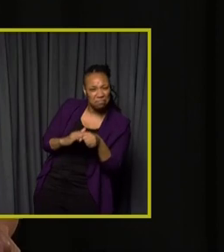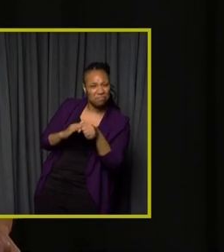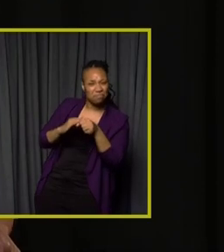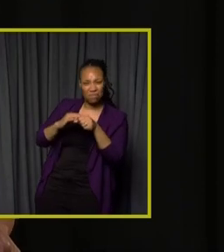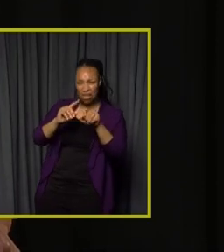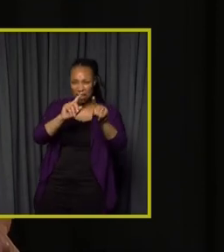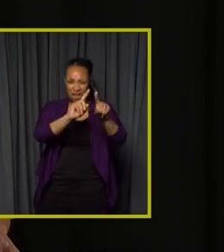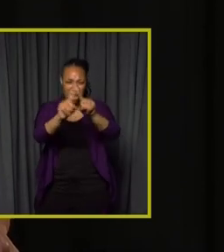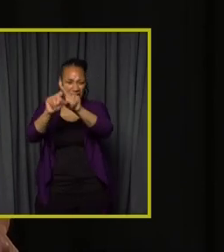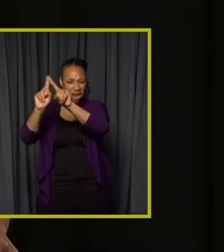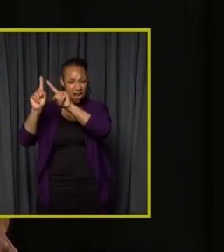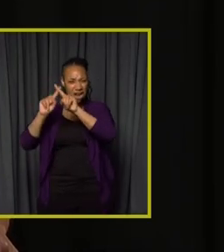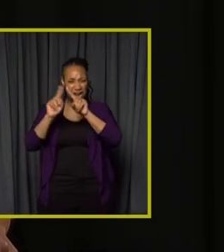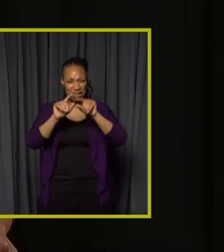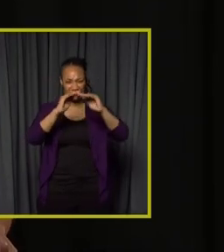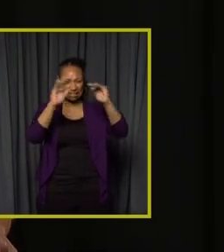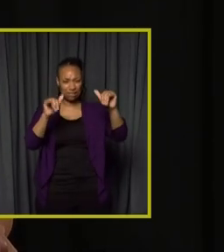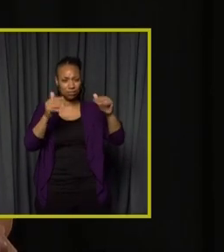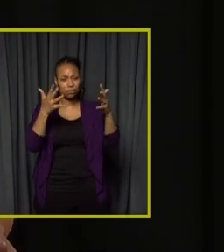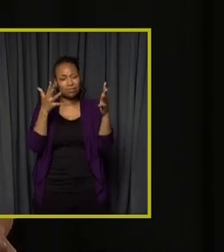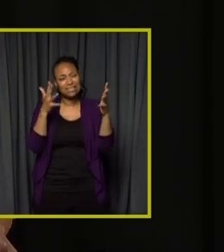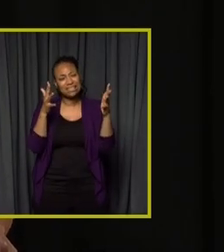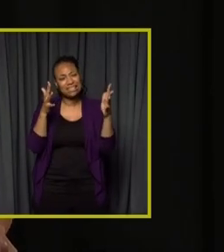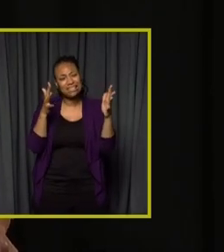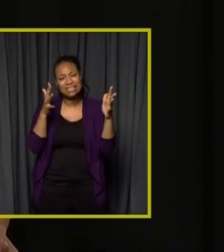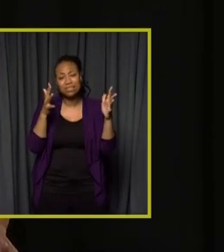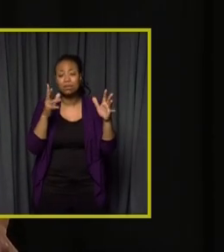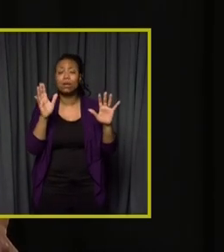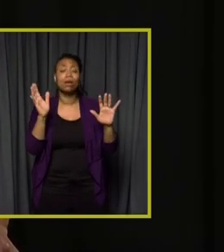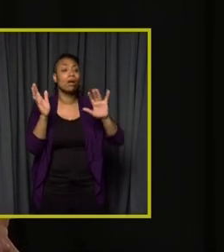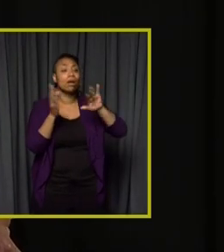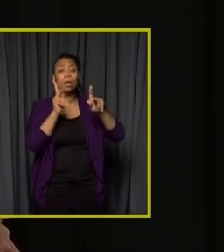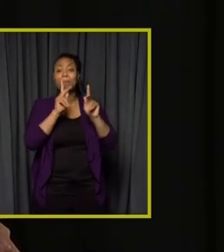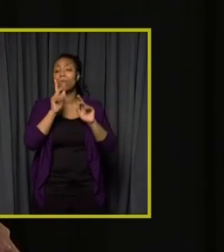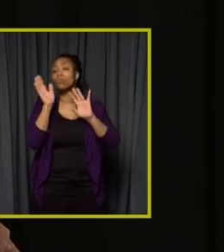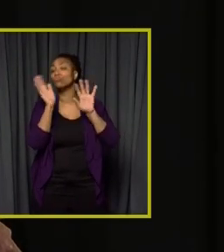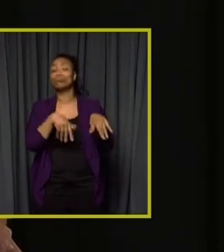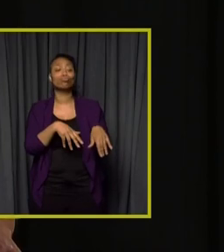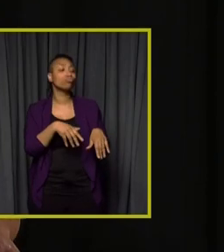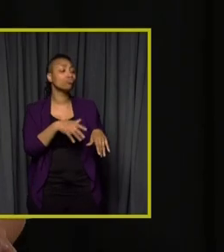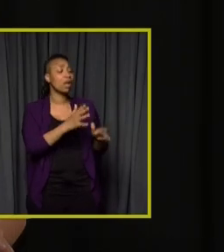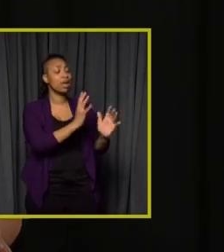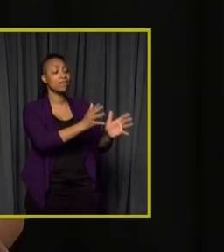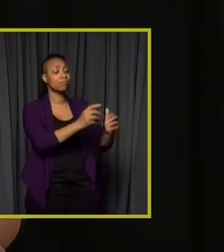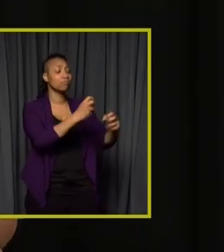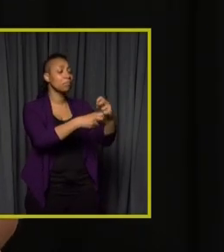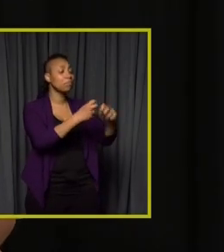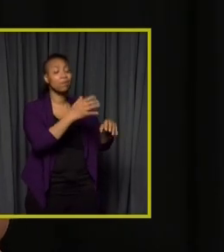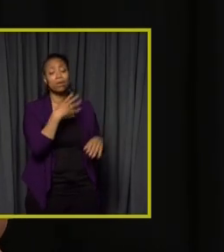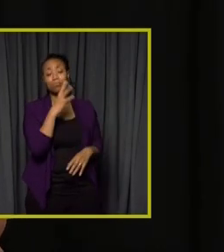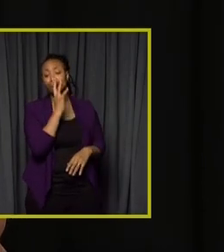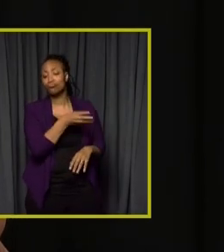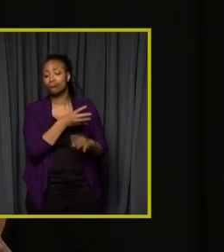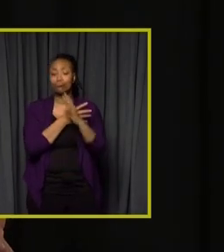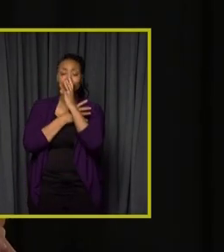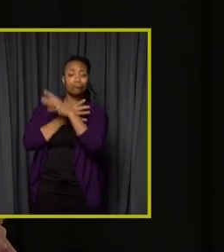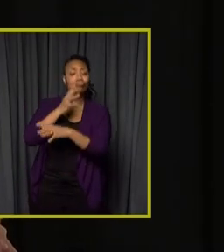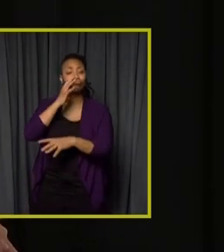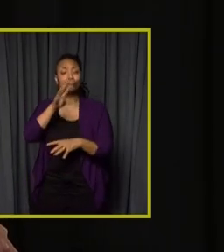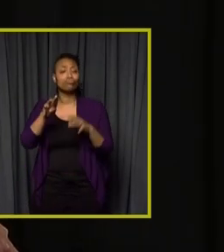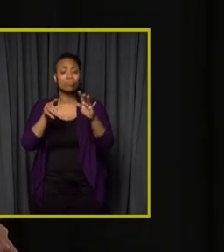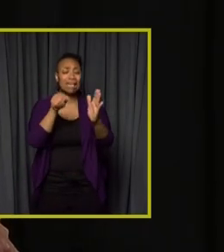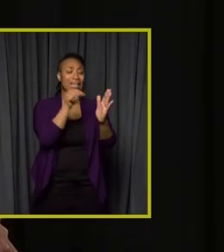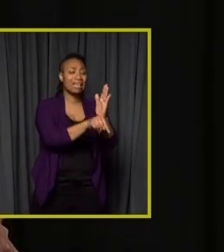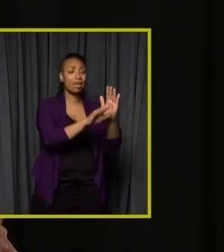people are being abandoned in the midst of abundance. People are being murdered by the police. People are being denied